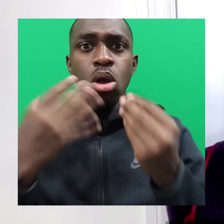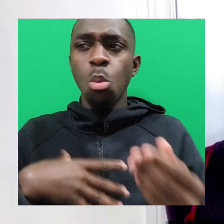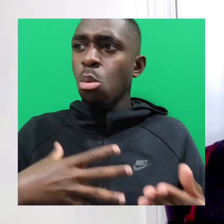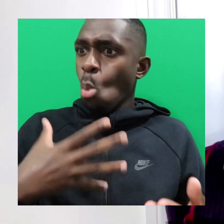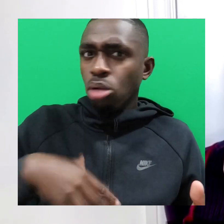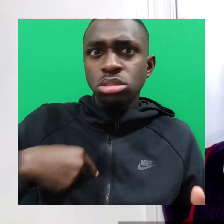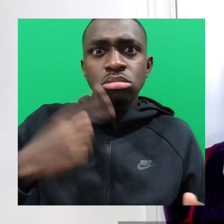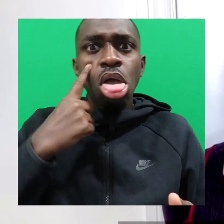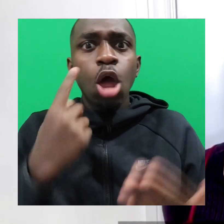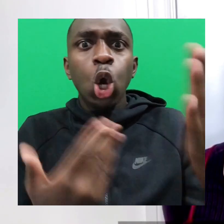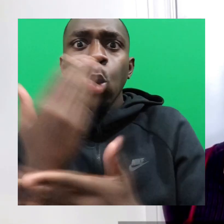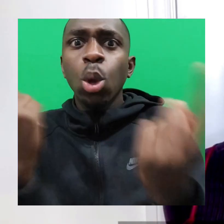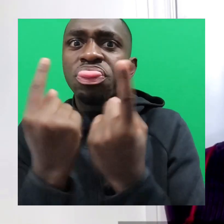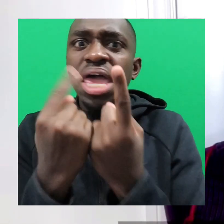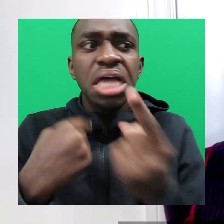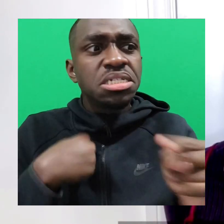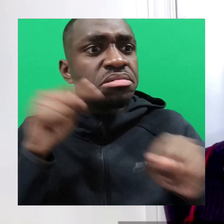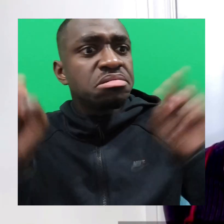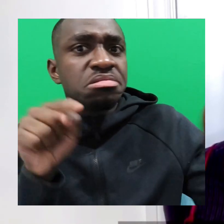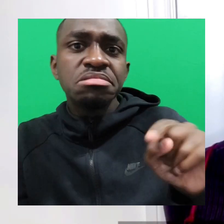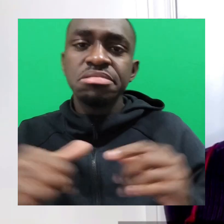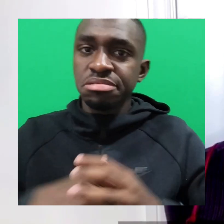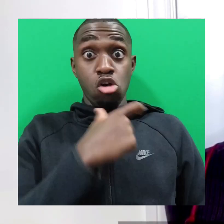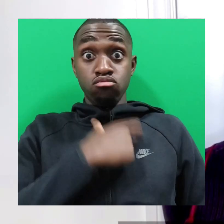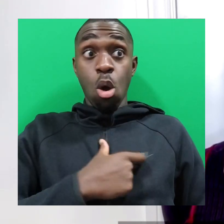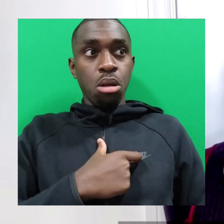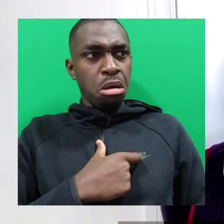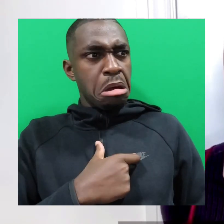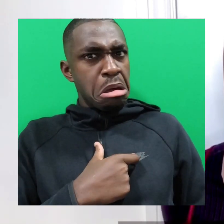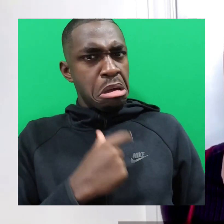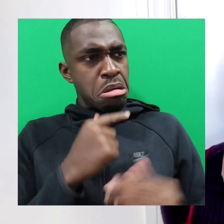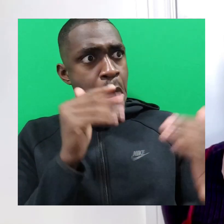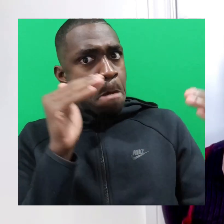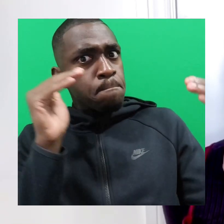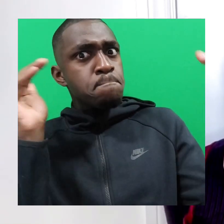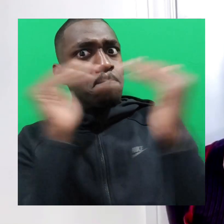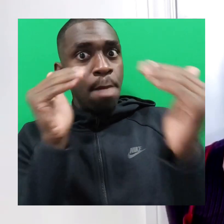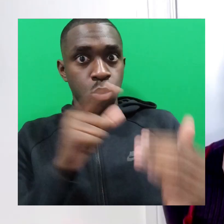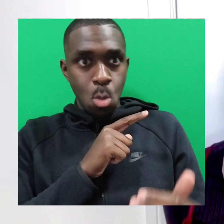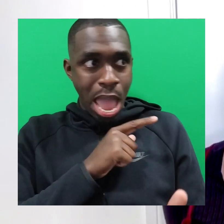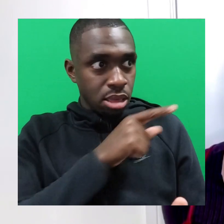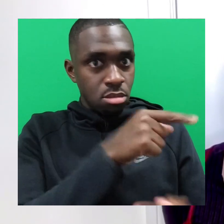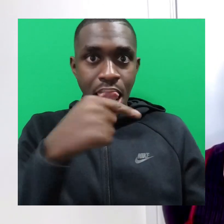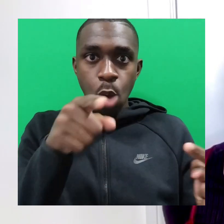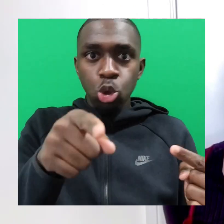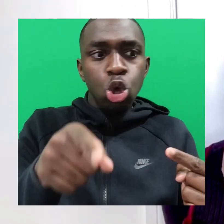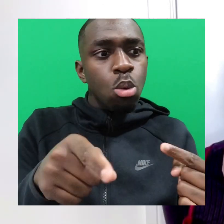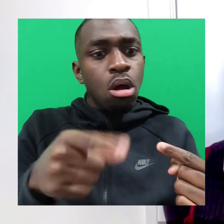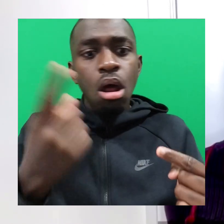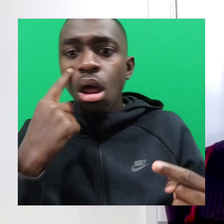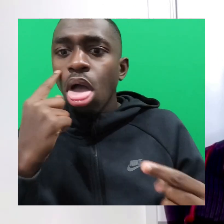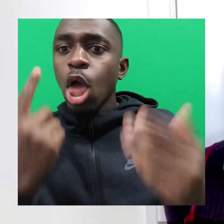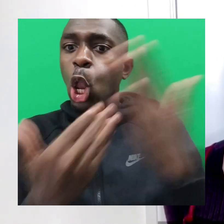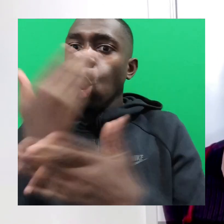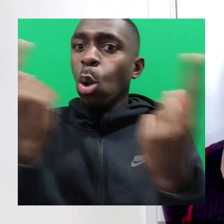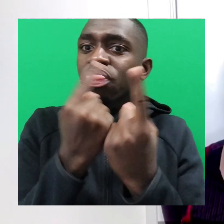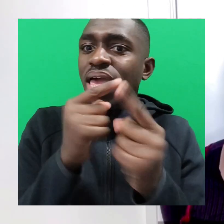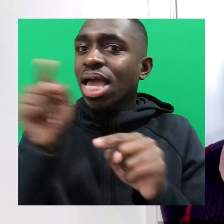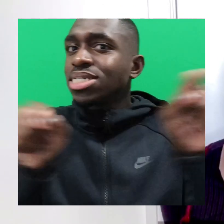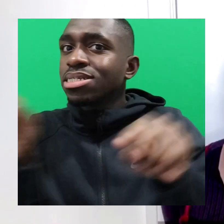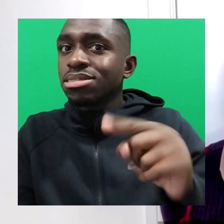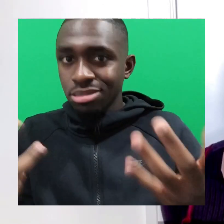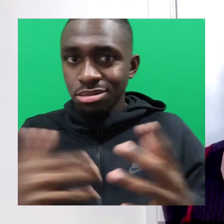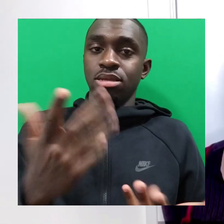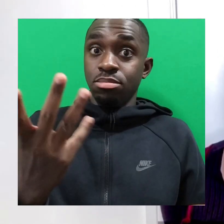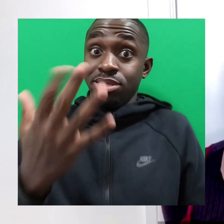And yeah, this role kind of suits me very well because you're always trying new things. It's a lot of problem solving, which I like. And a